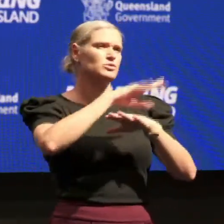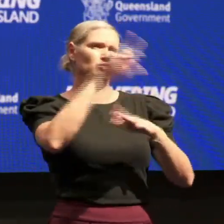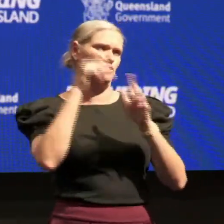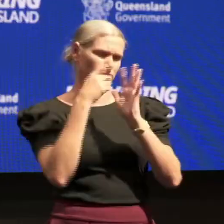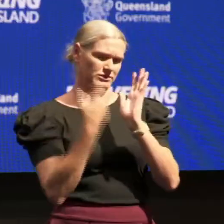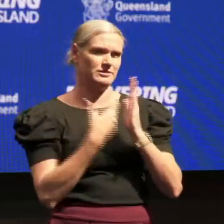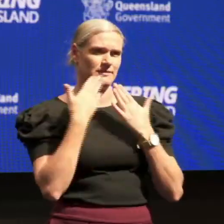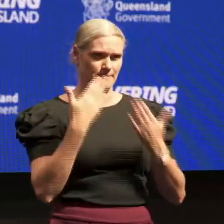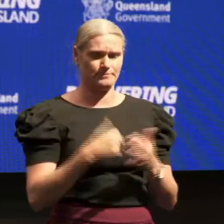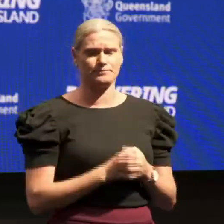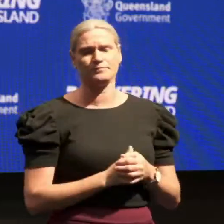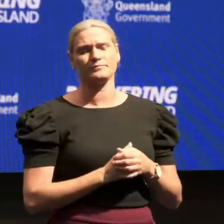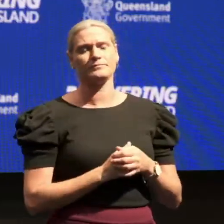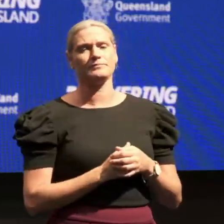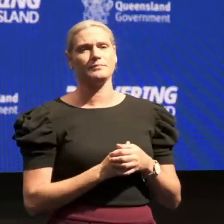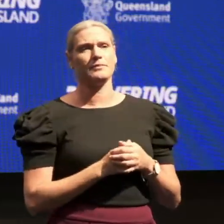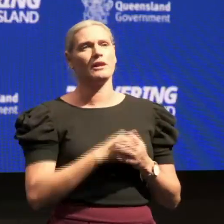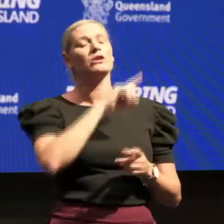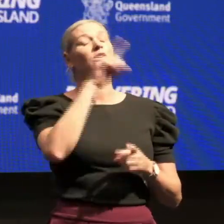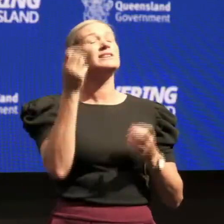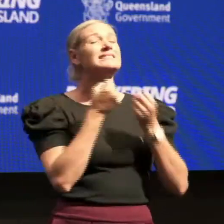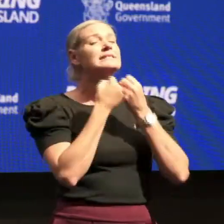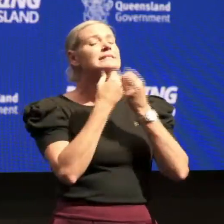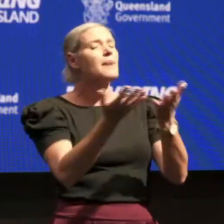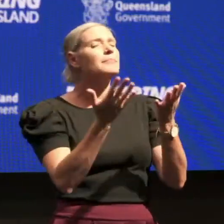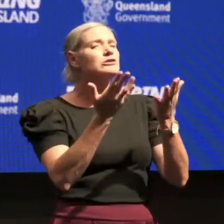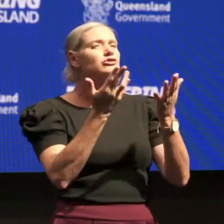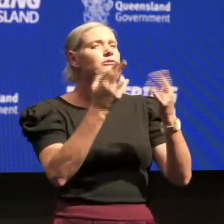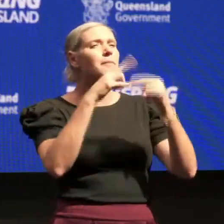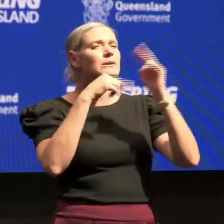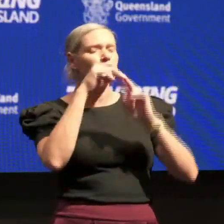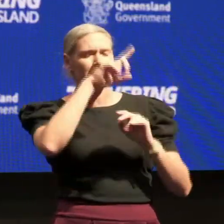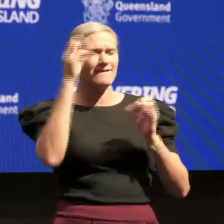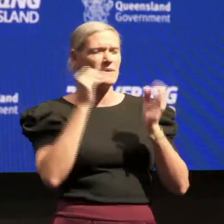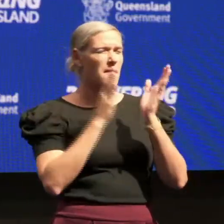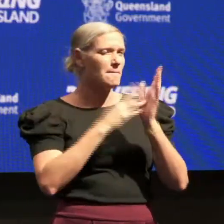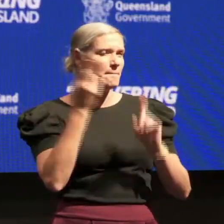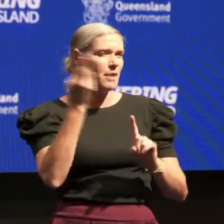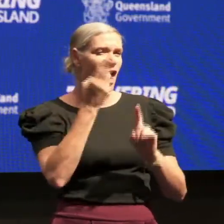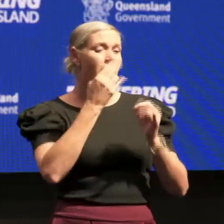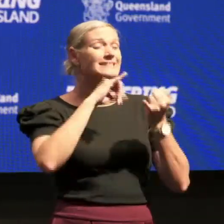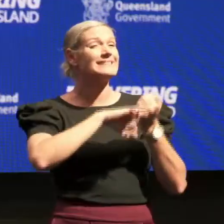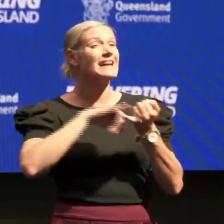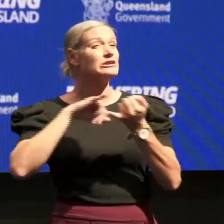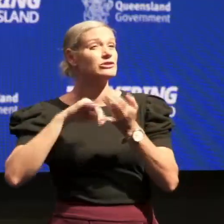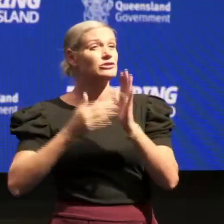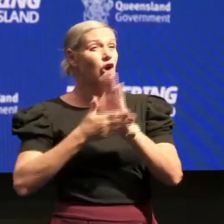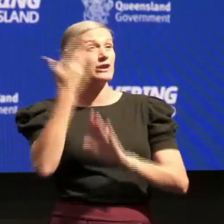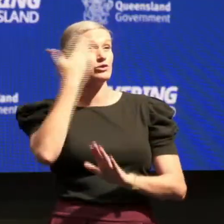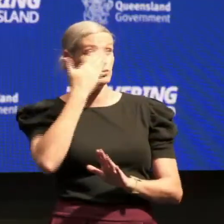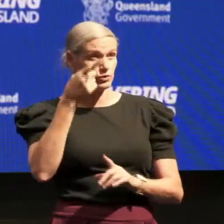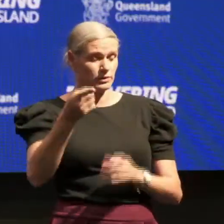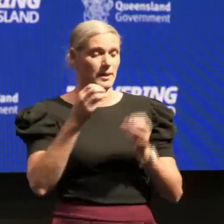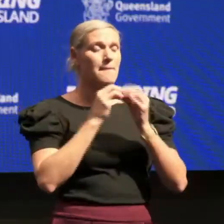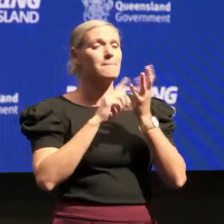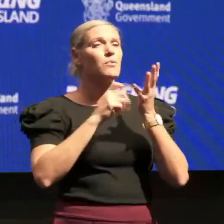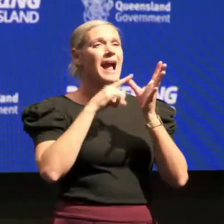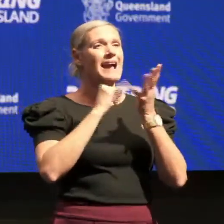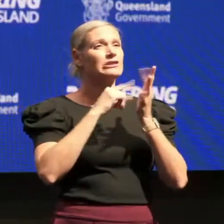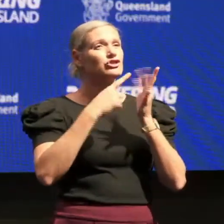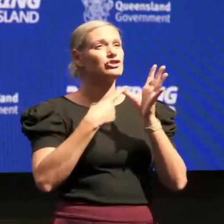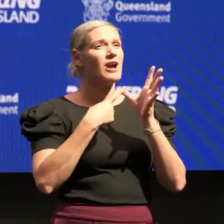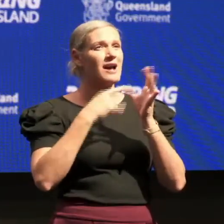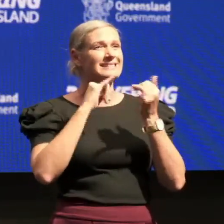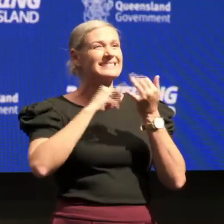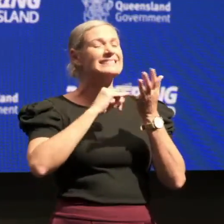Turning to QBuild, we've had damage reported at the Mackay State High School and the Bacacia State School.